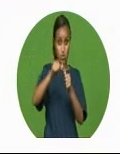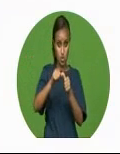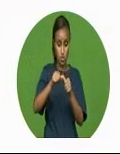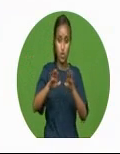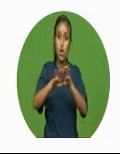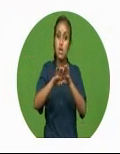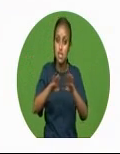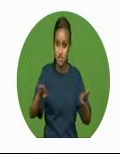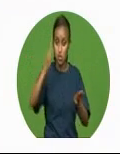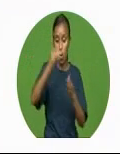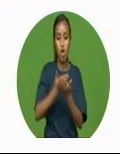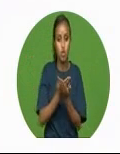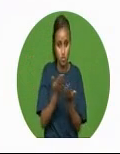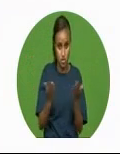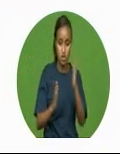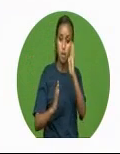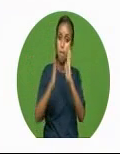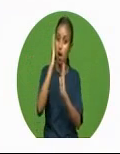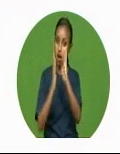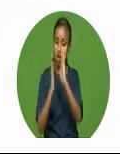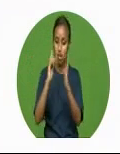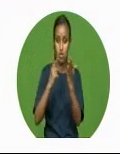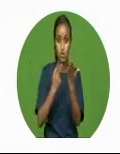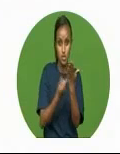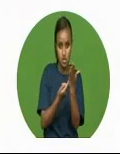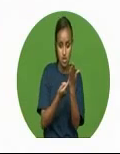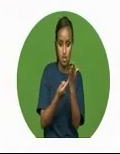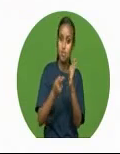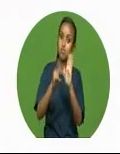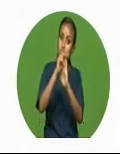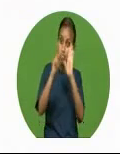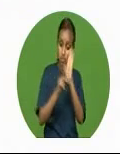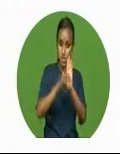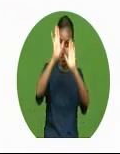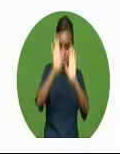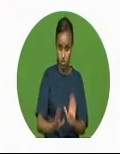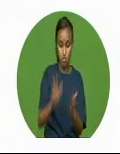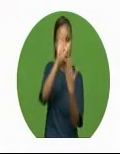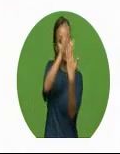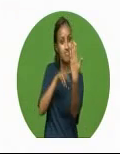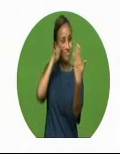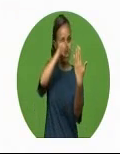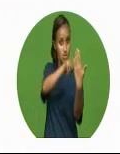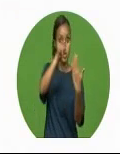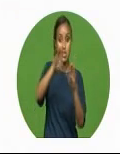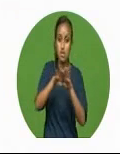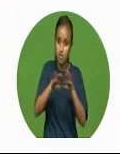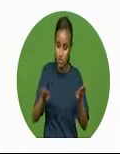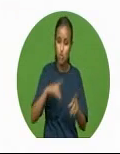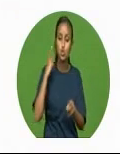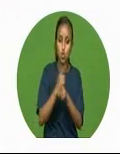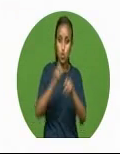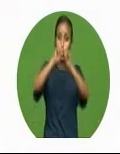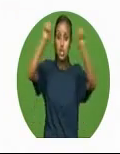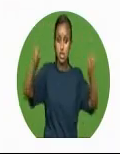the surface of the object is parallel to the principal planes, the orthographic view of that surface has the true shape